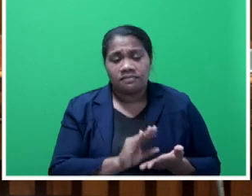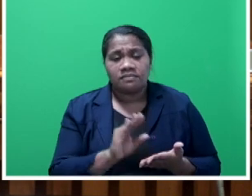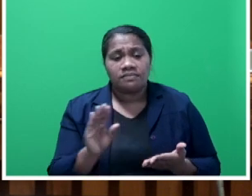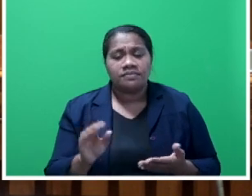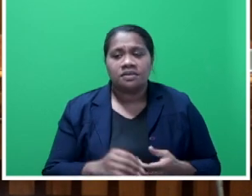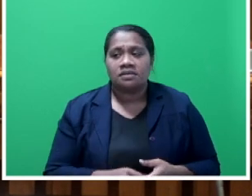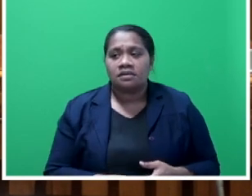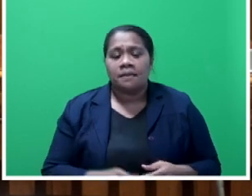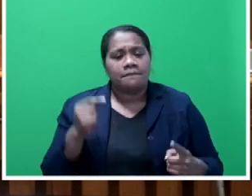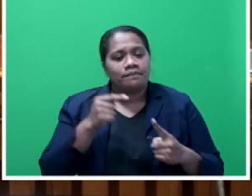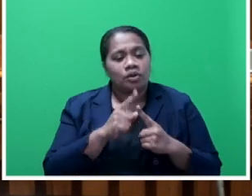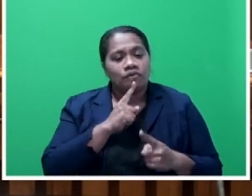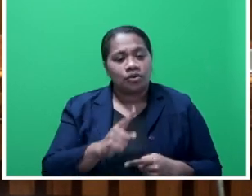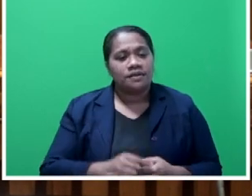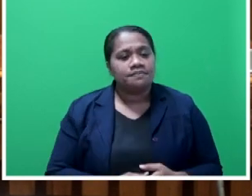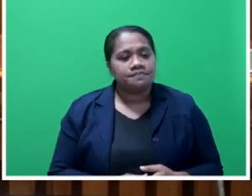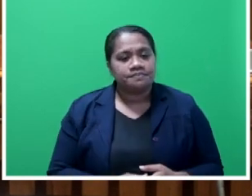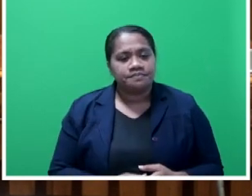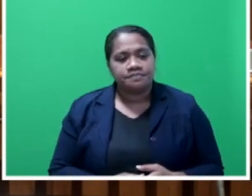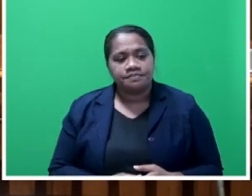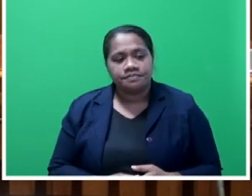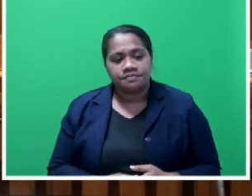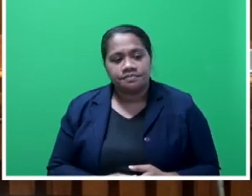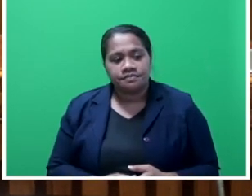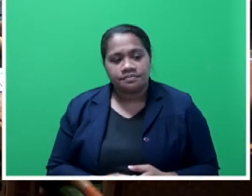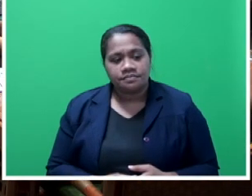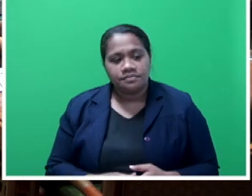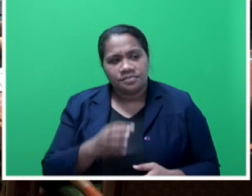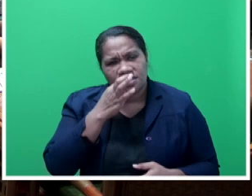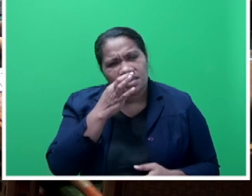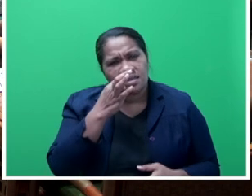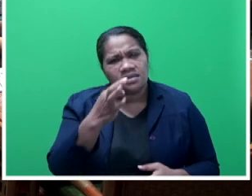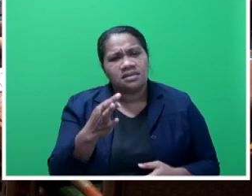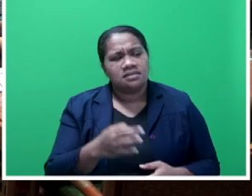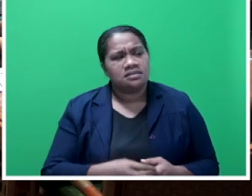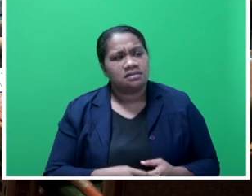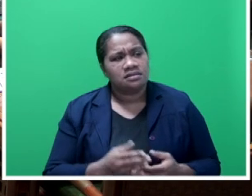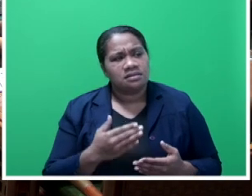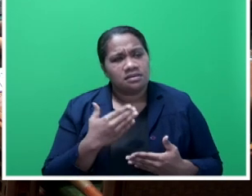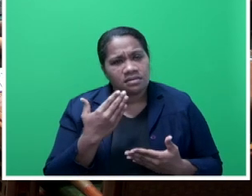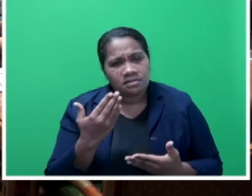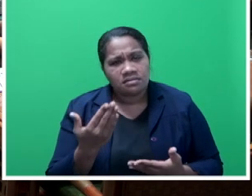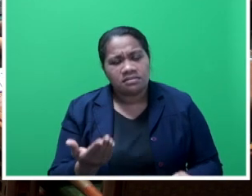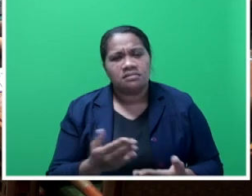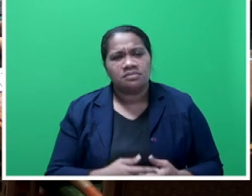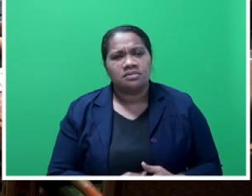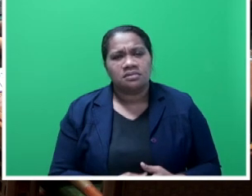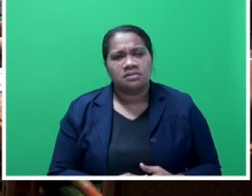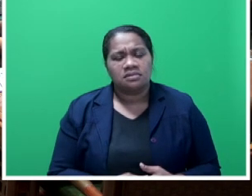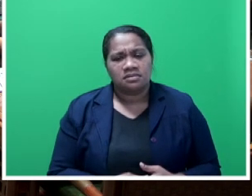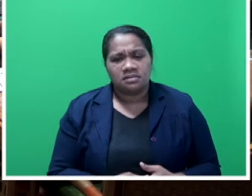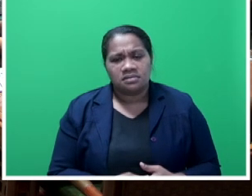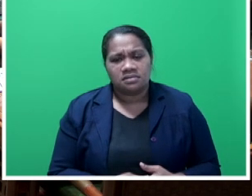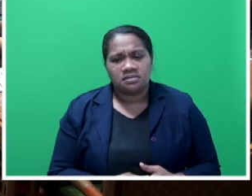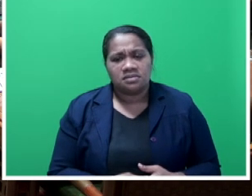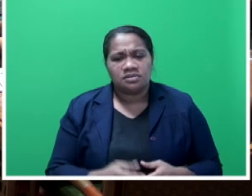order. Now, please ask the Honourable Attorney-General to refrain from using unparliamentary terms like imbecilic